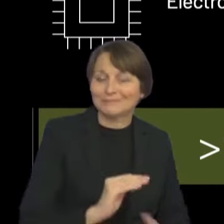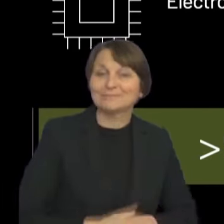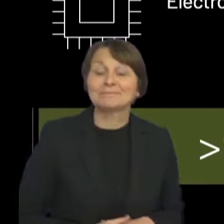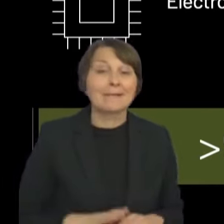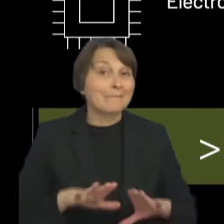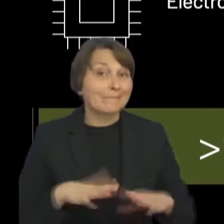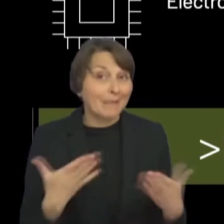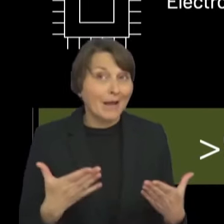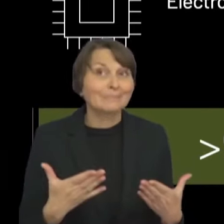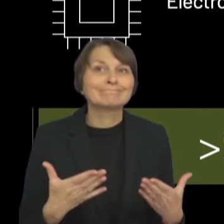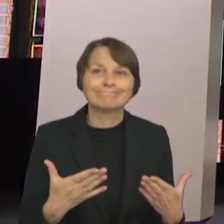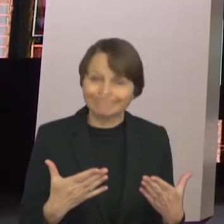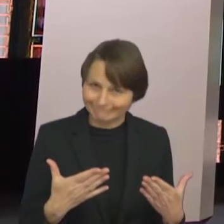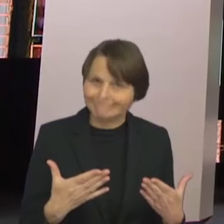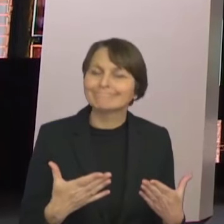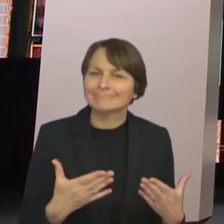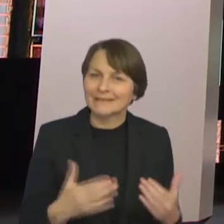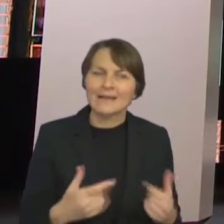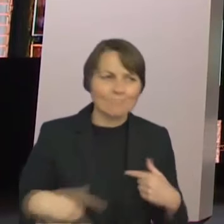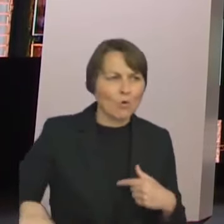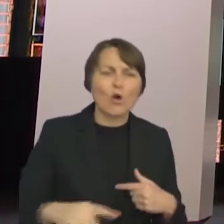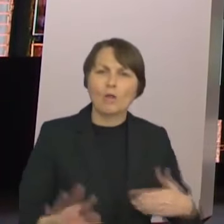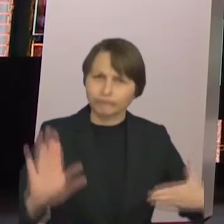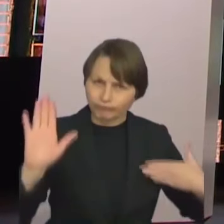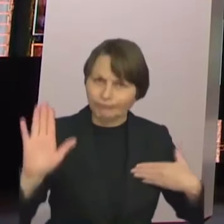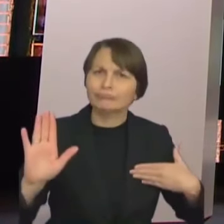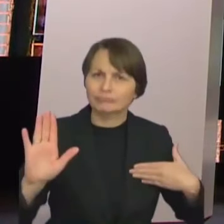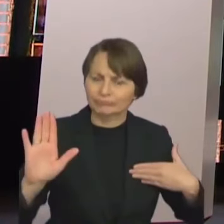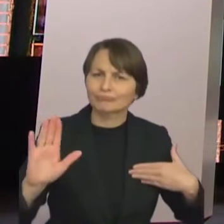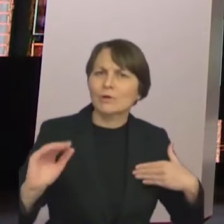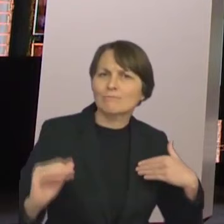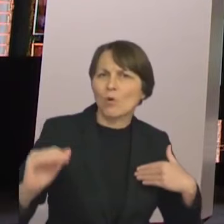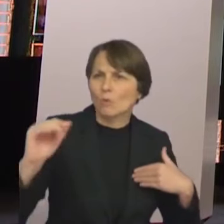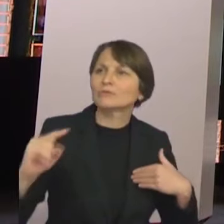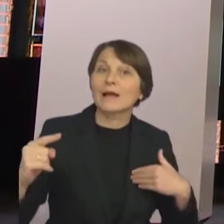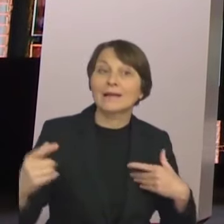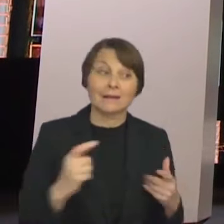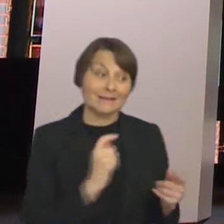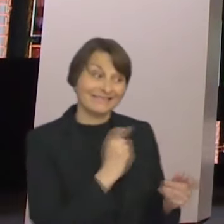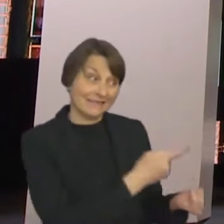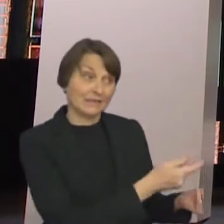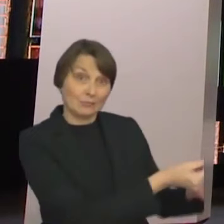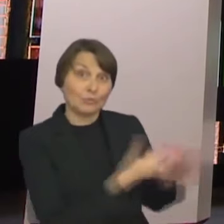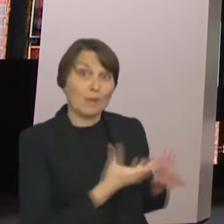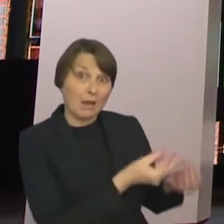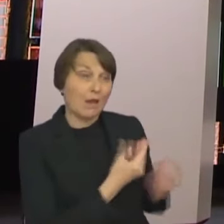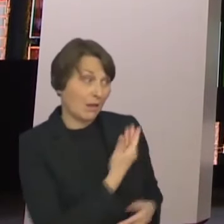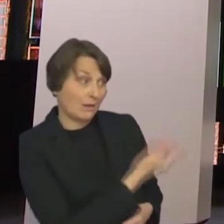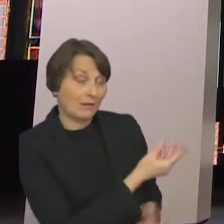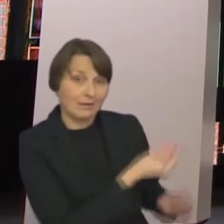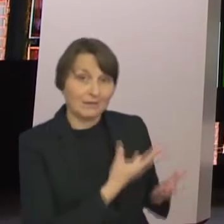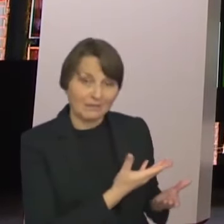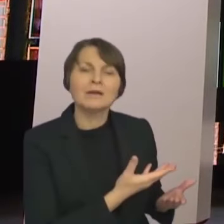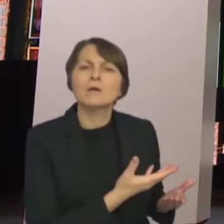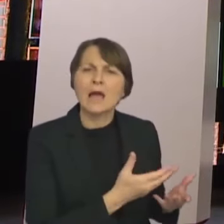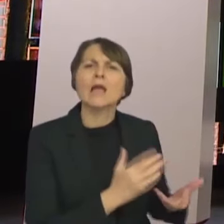a common and joint commitment with our main supplier partners. And this also means, and we